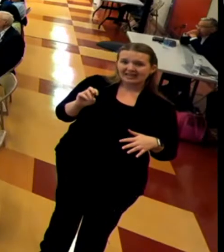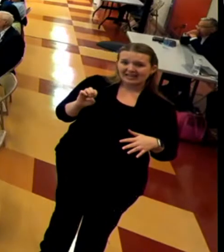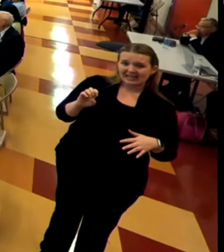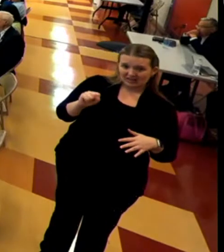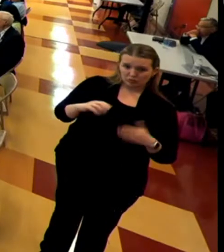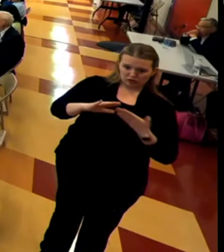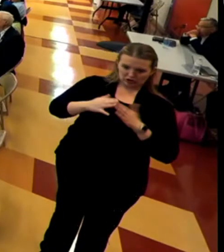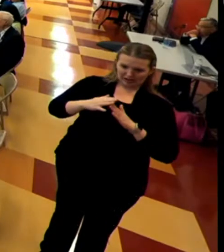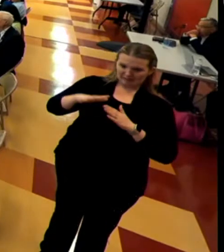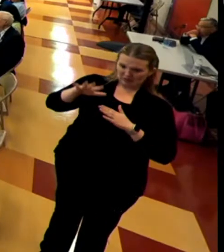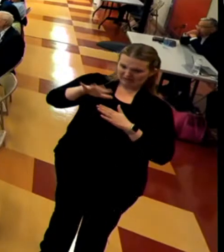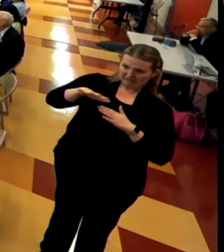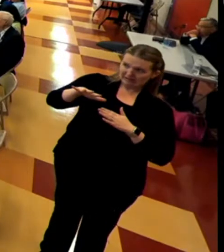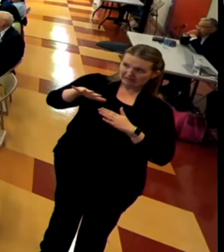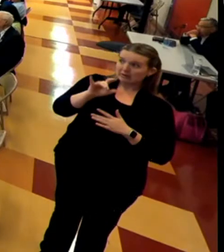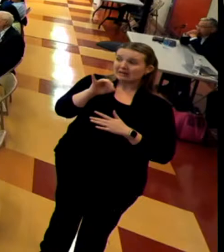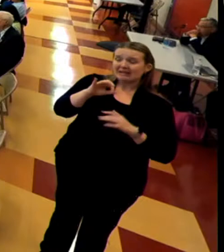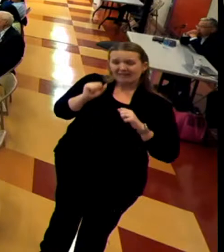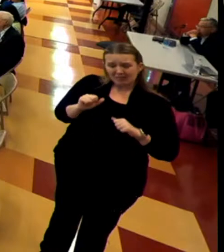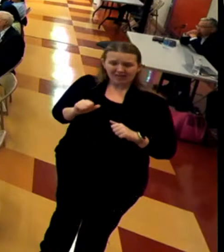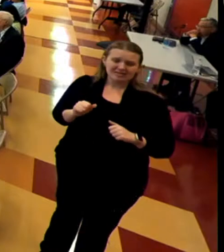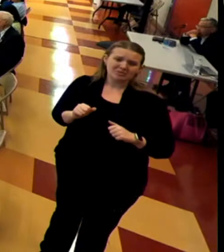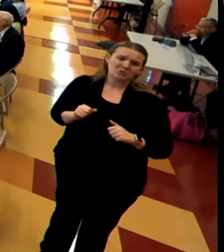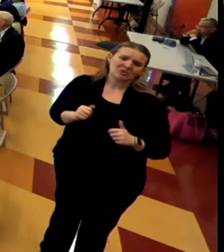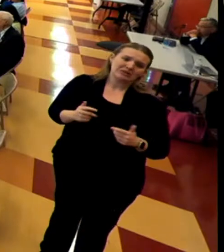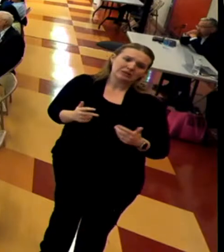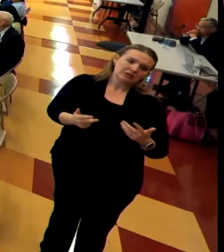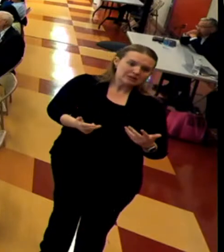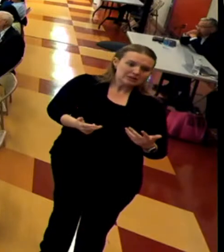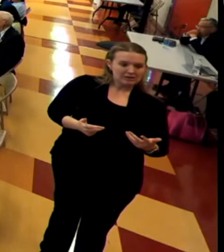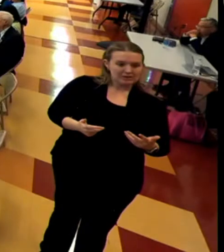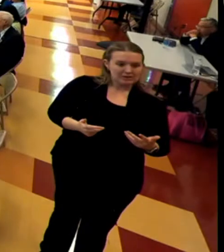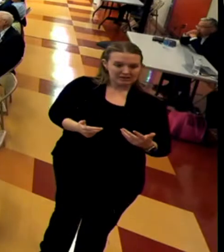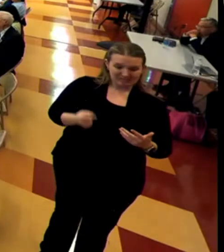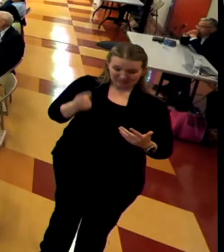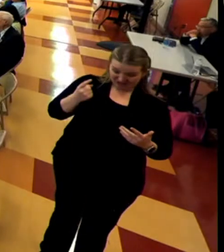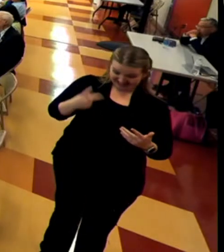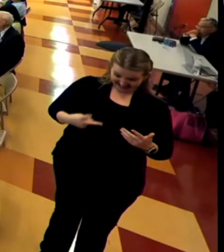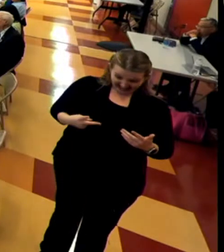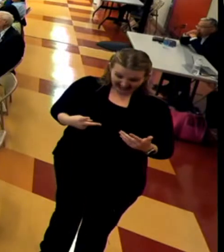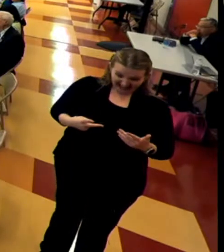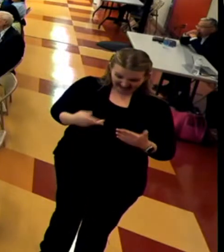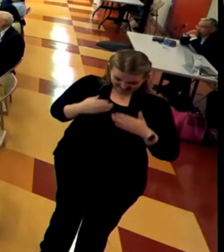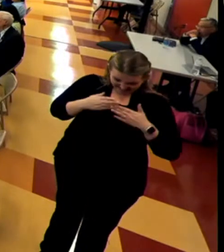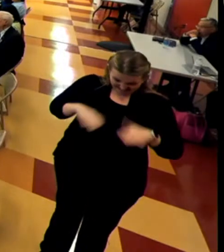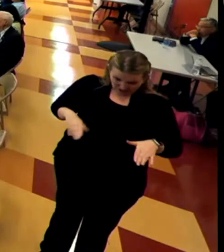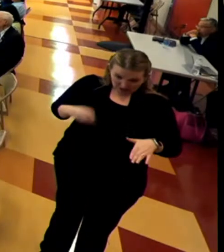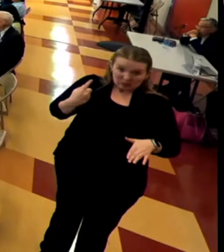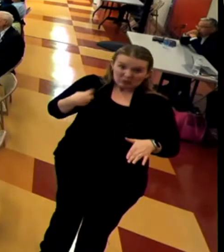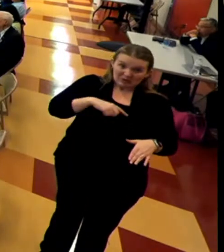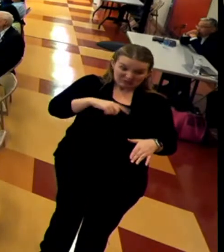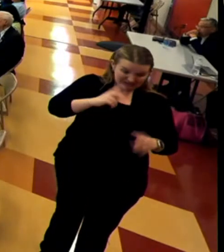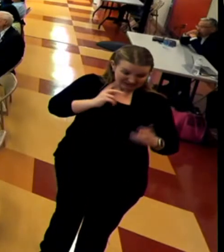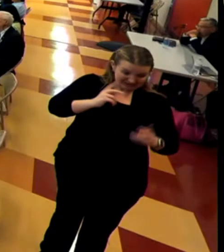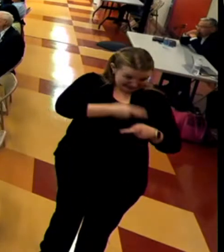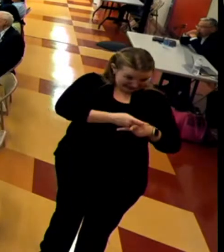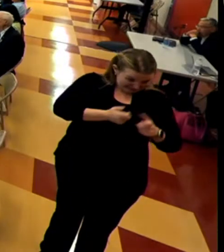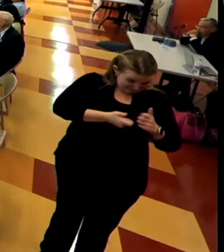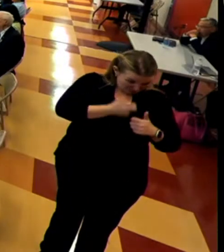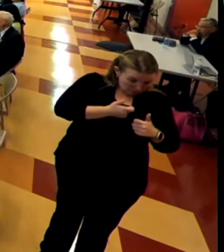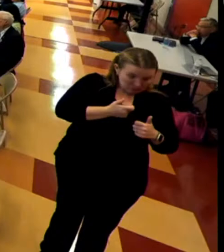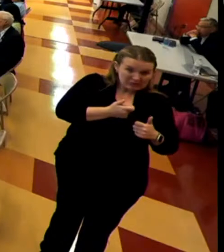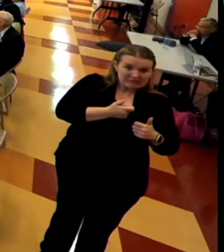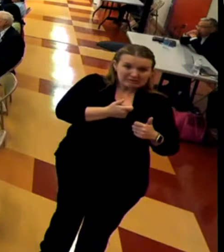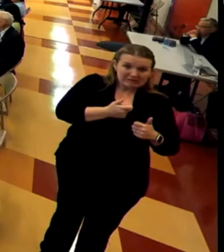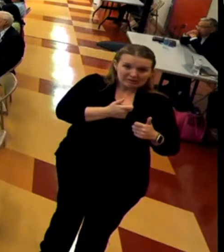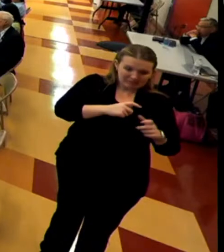here. If there's a way to, split up just half of it where we can maintain the majority of it and keep all of the